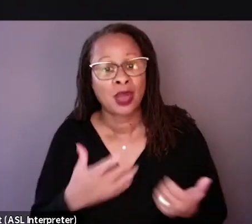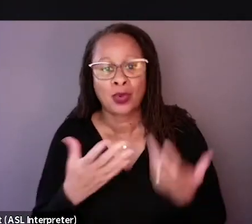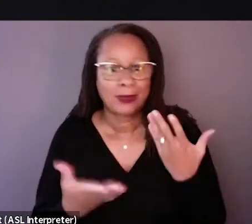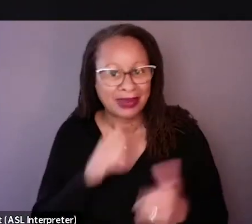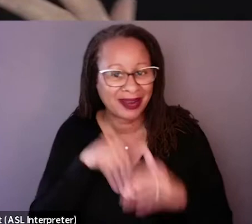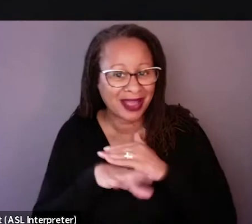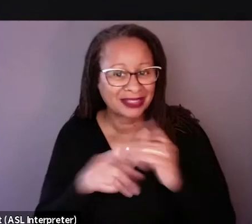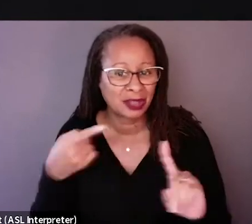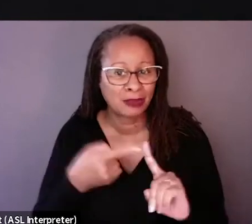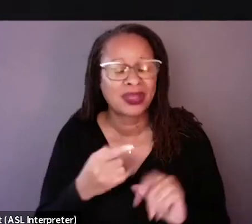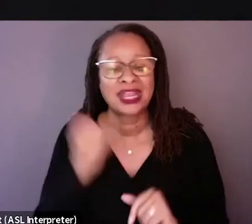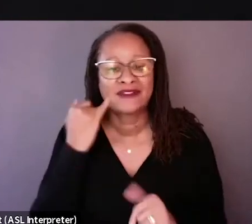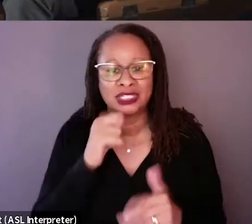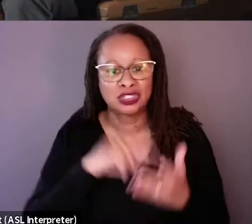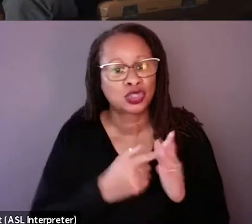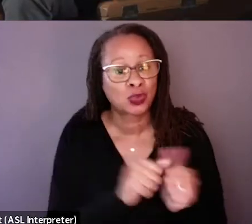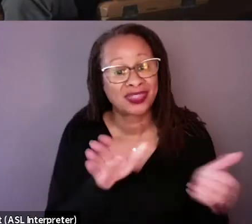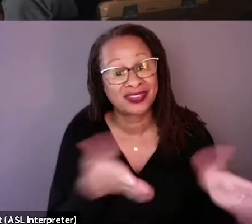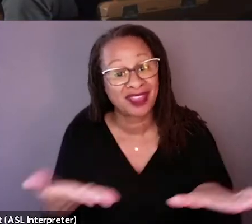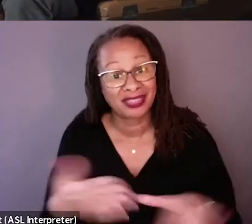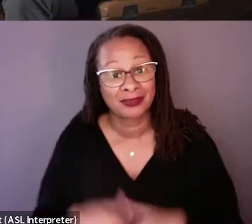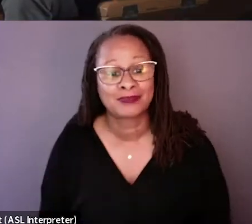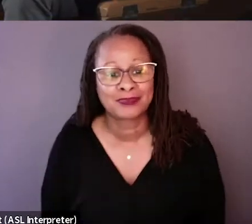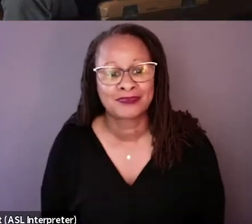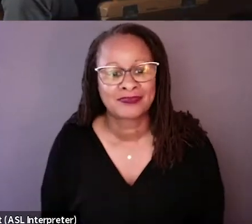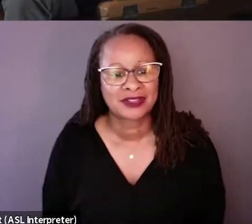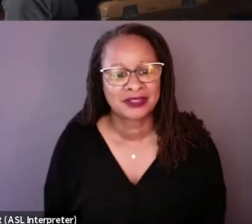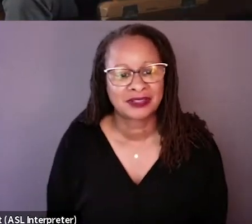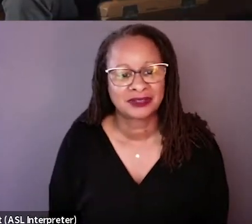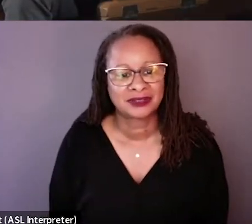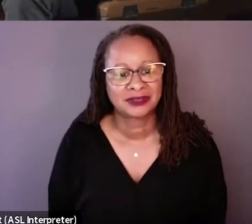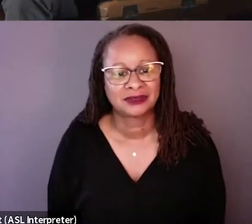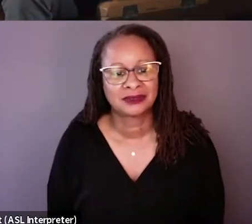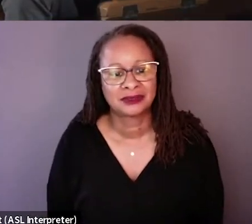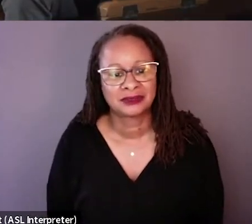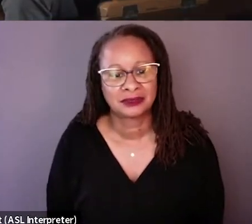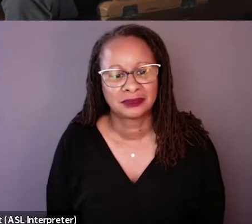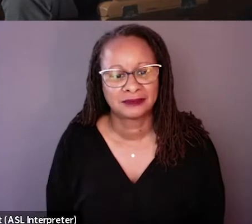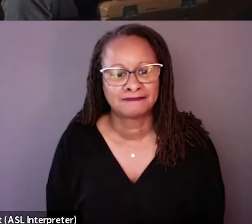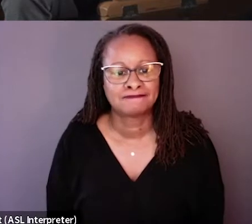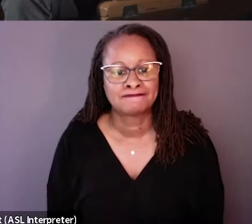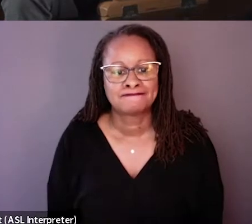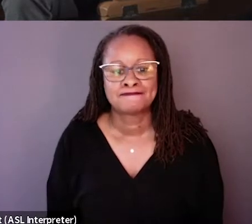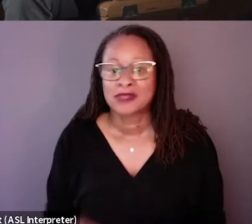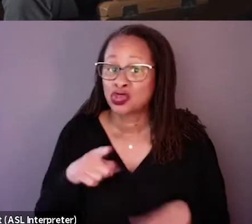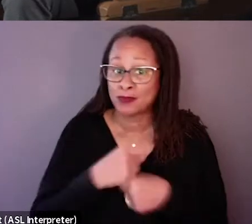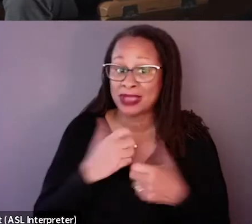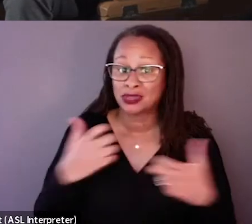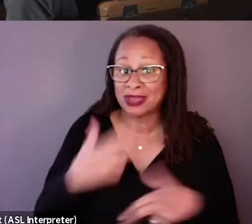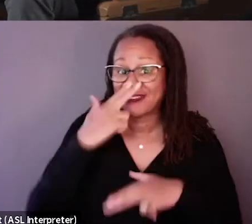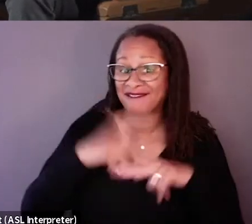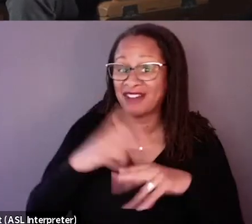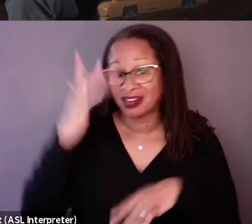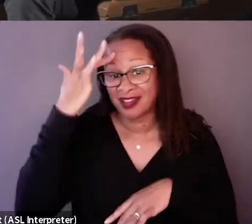point as clearly if we didn't start with death. I mean, you make so many, I think, really fun and clever choices in setting the tone and kind of